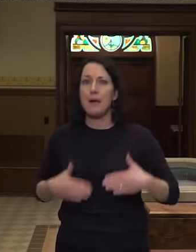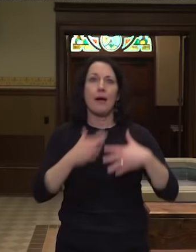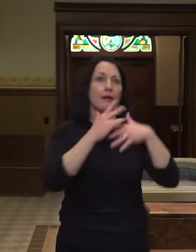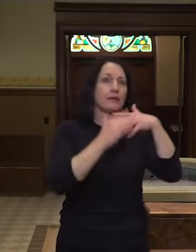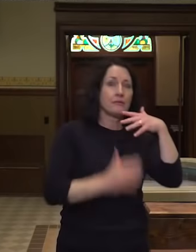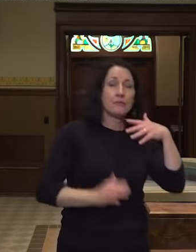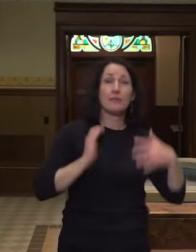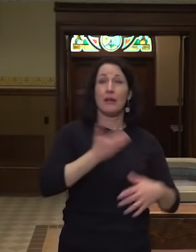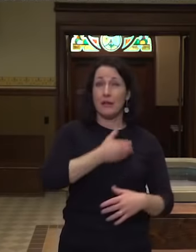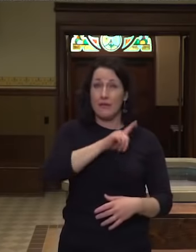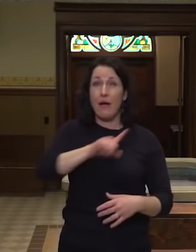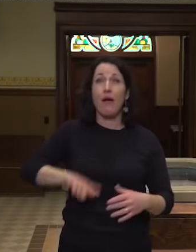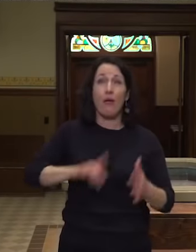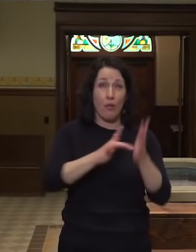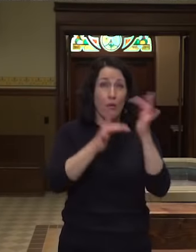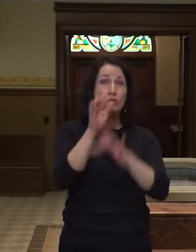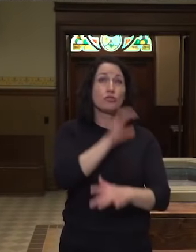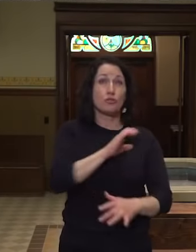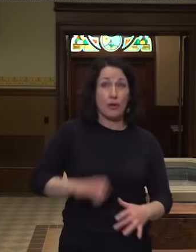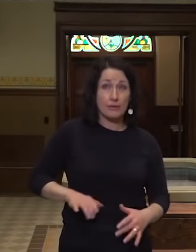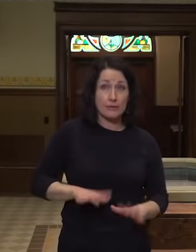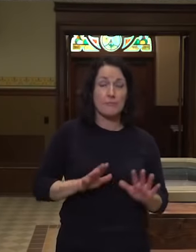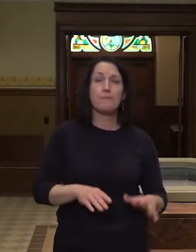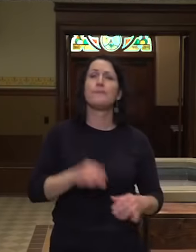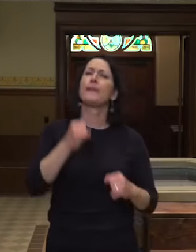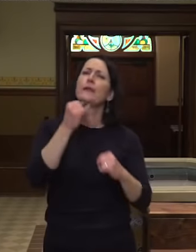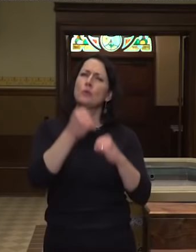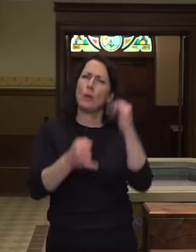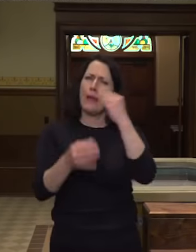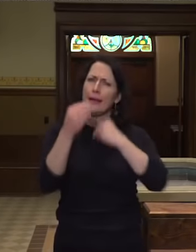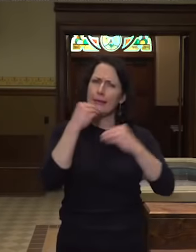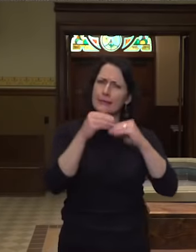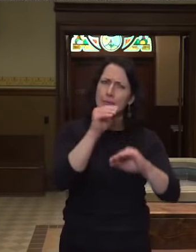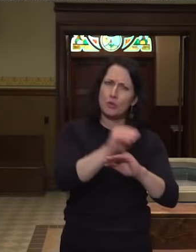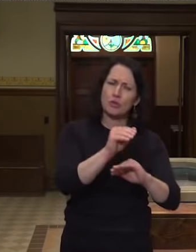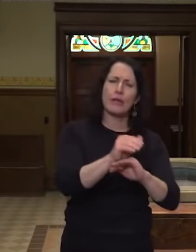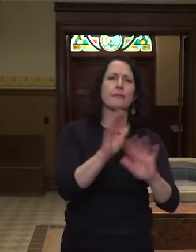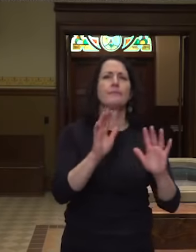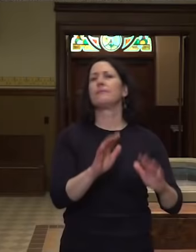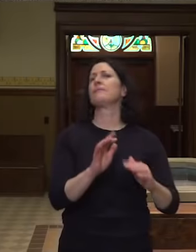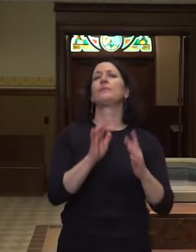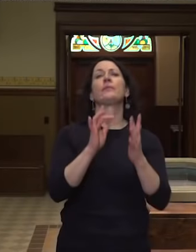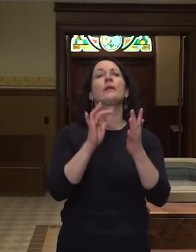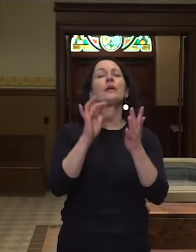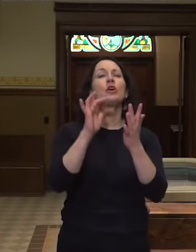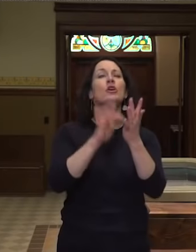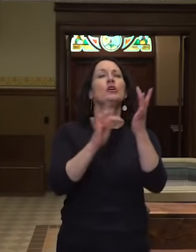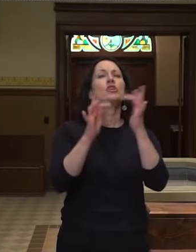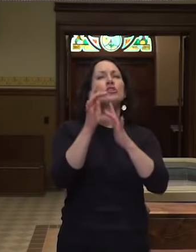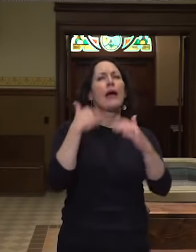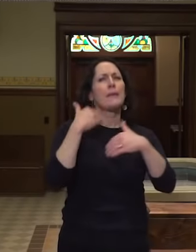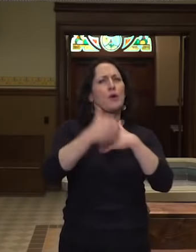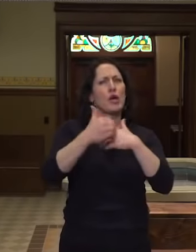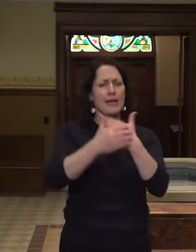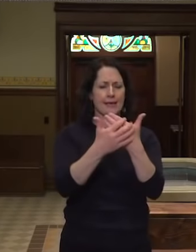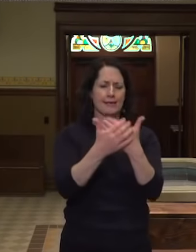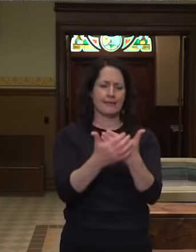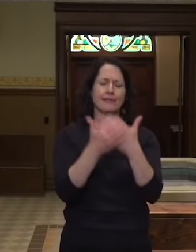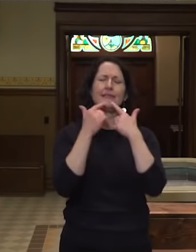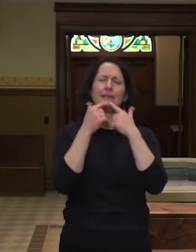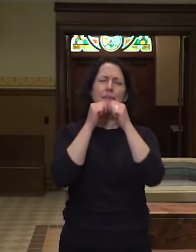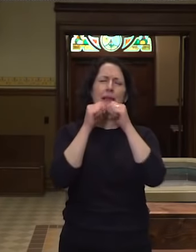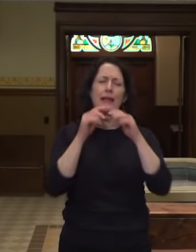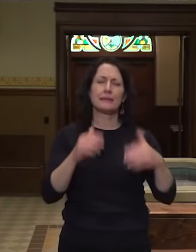Christ. On the day before he was to suffer, on the night of the Last Supper, he took bread and said the